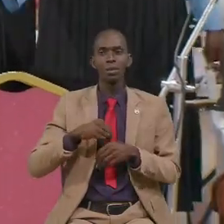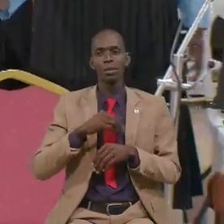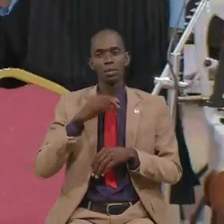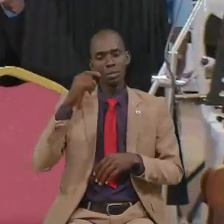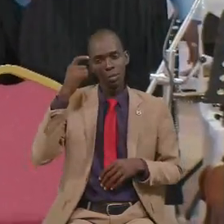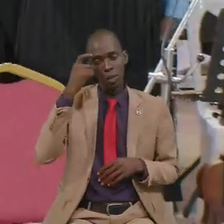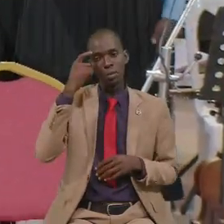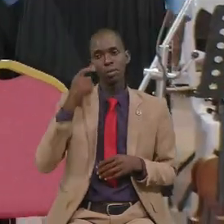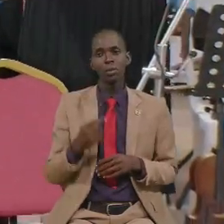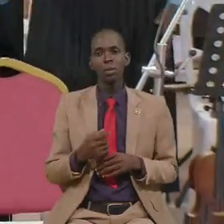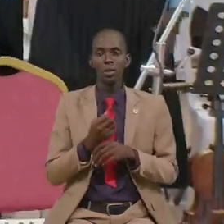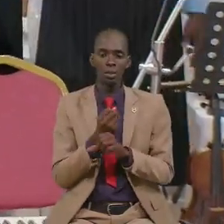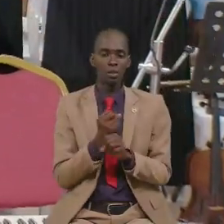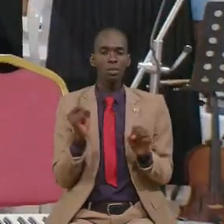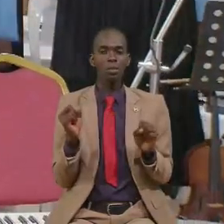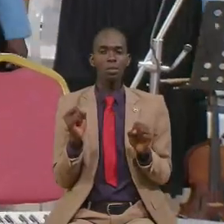Saved,